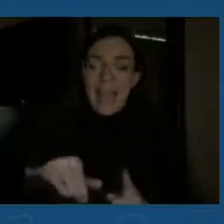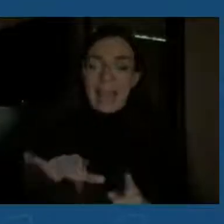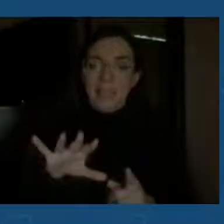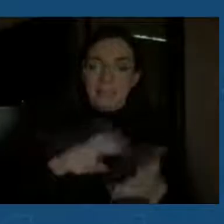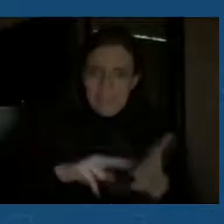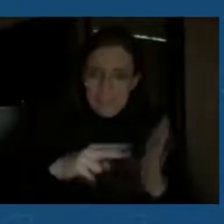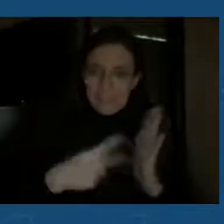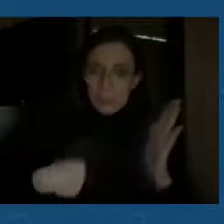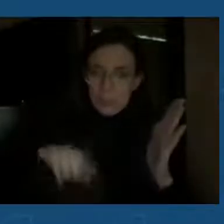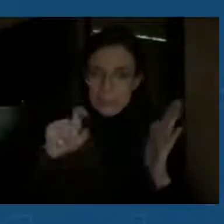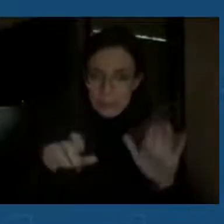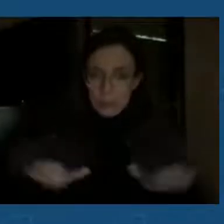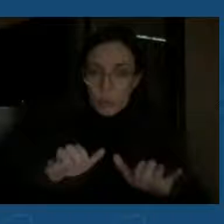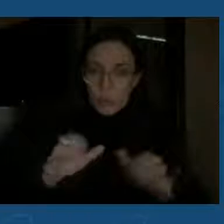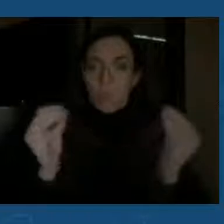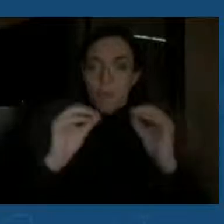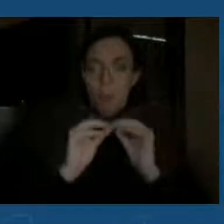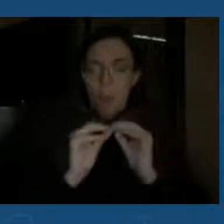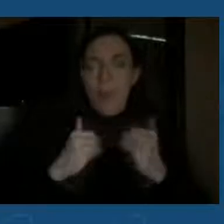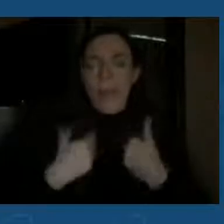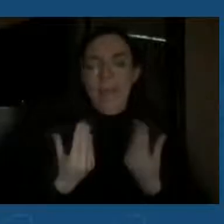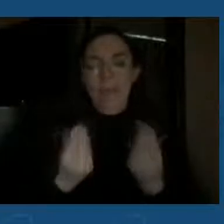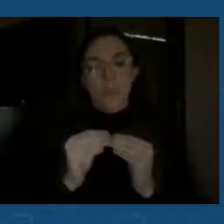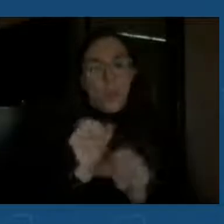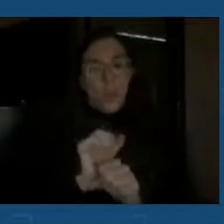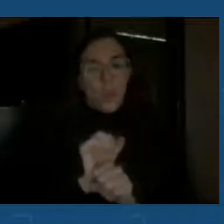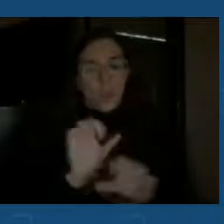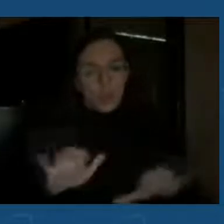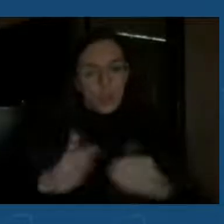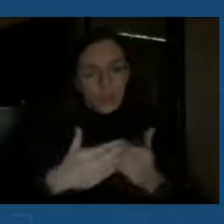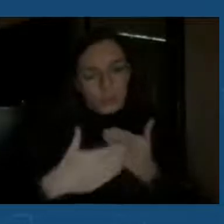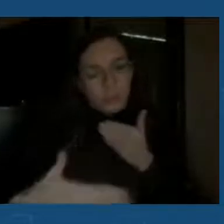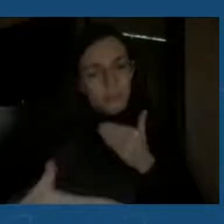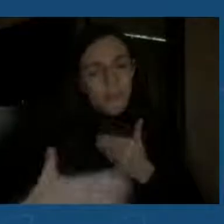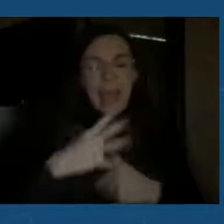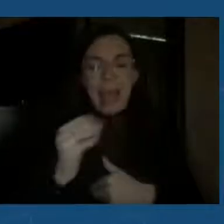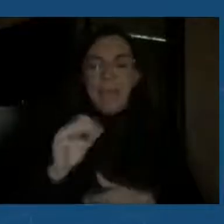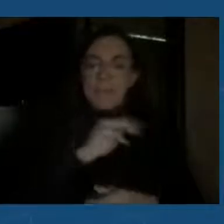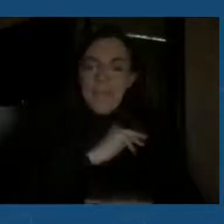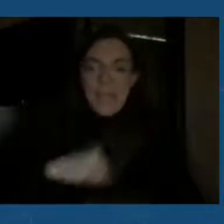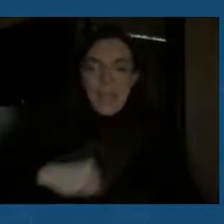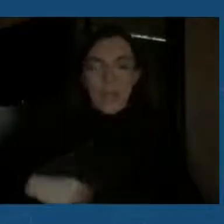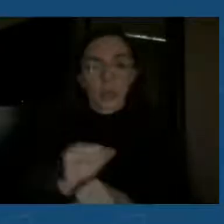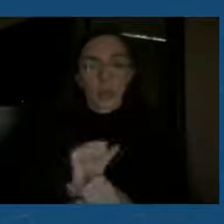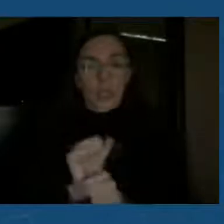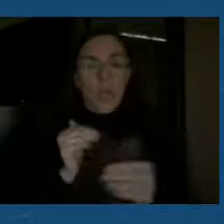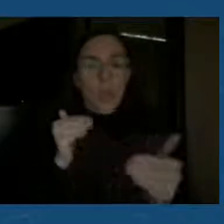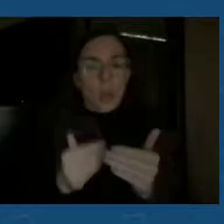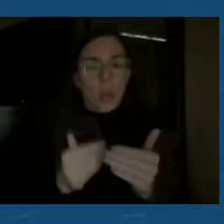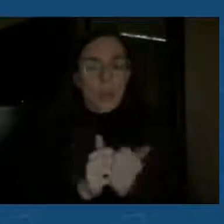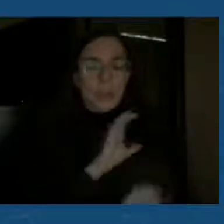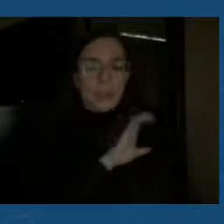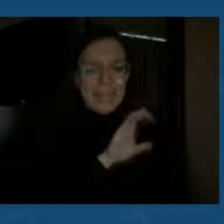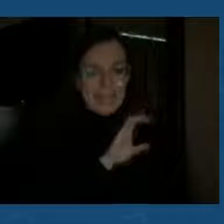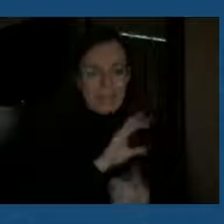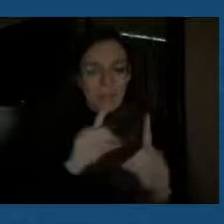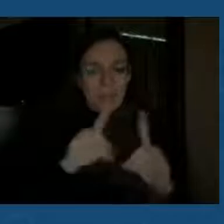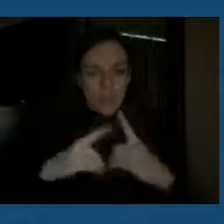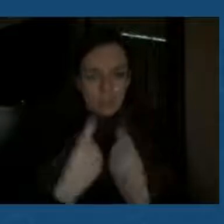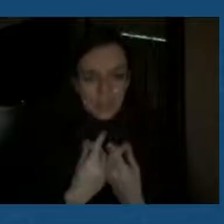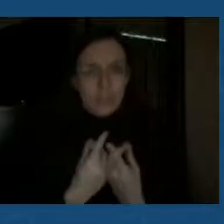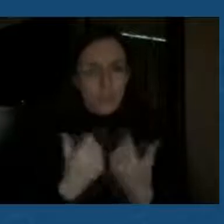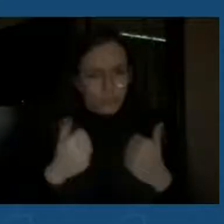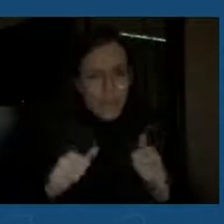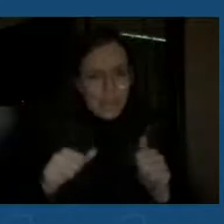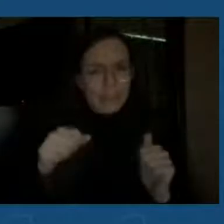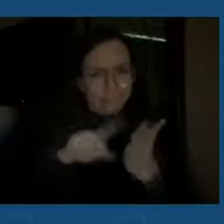We have more work to do, and I know that the mayor is working closely with the police department to get to the bottom of everything, but also make sure that we